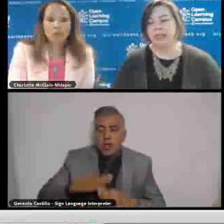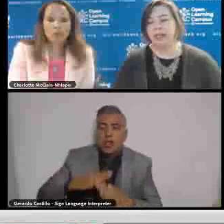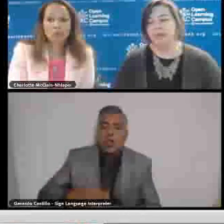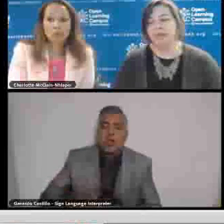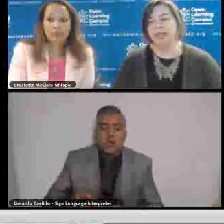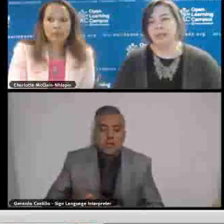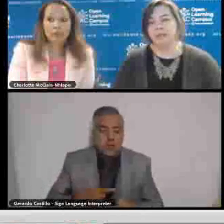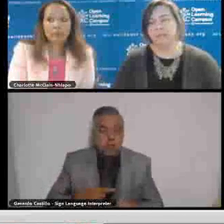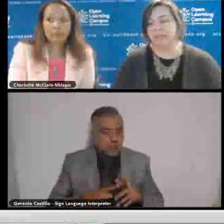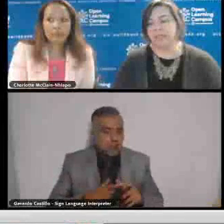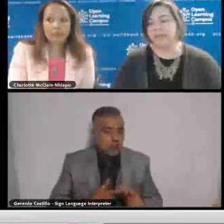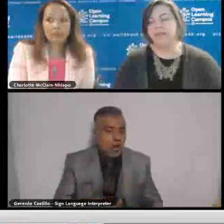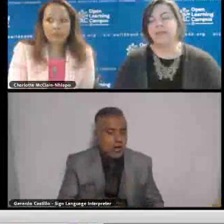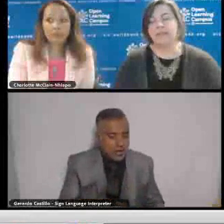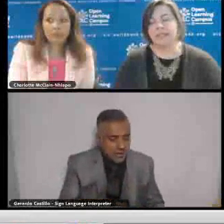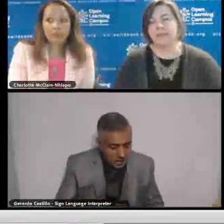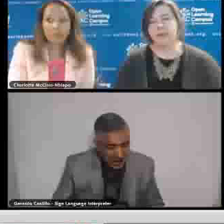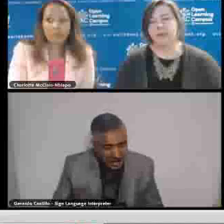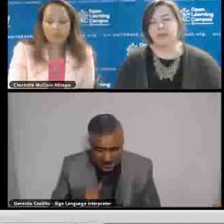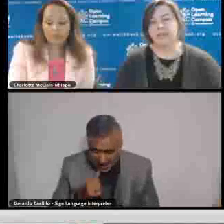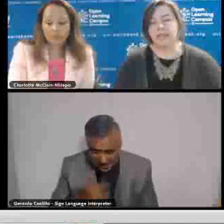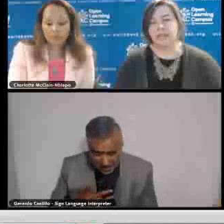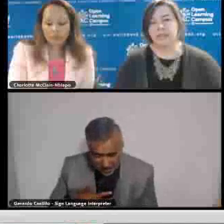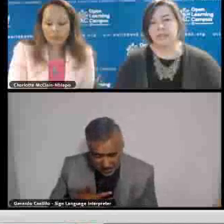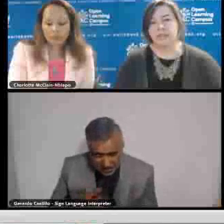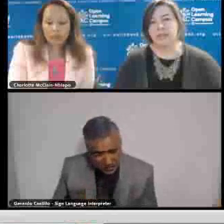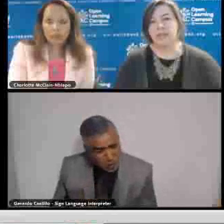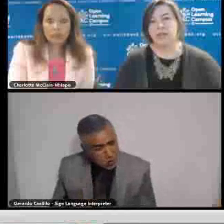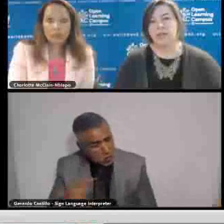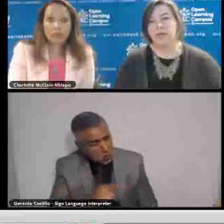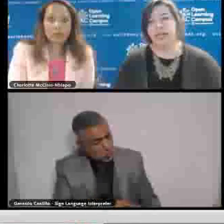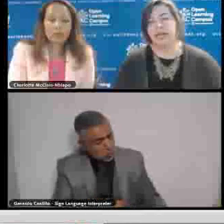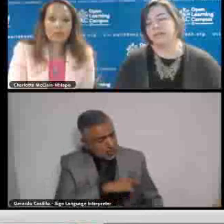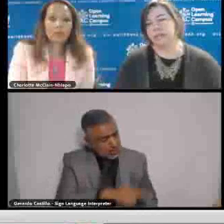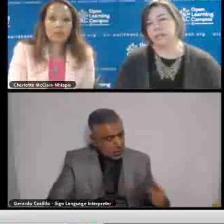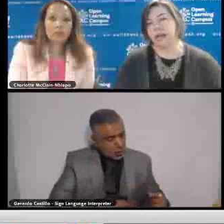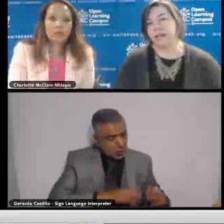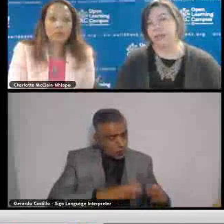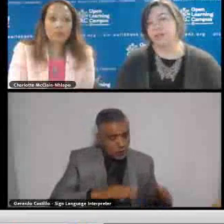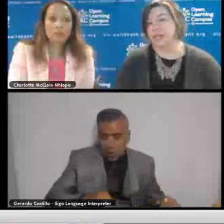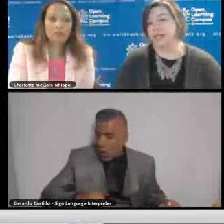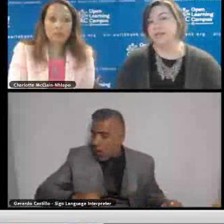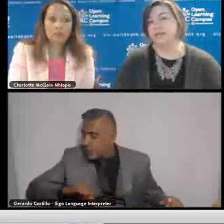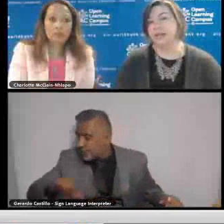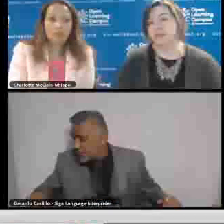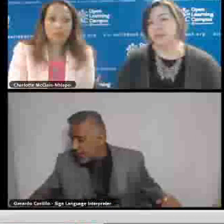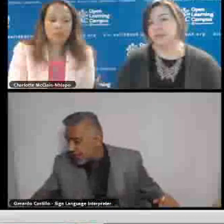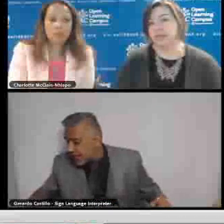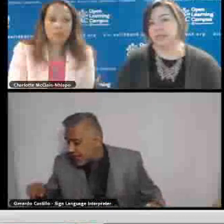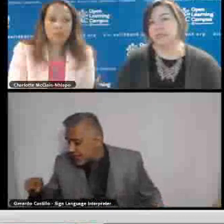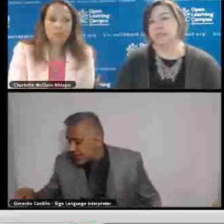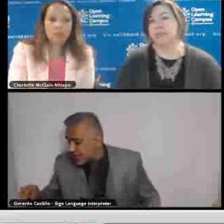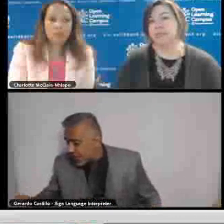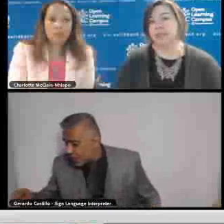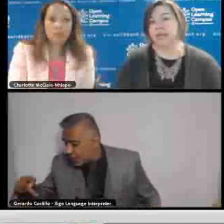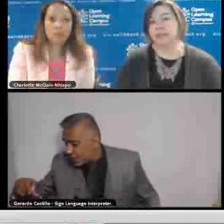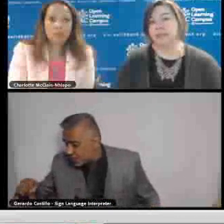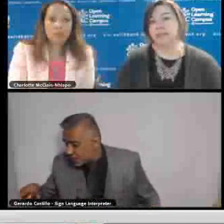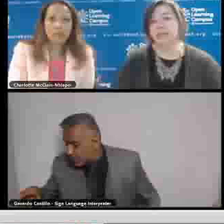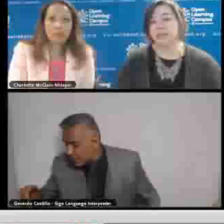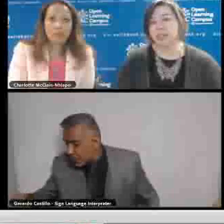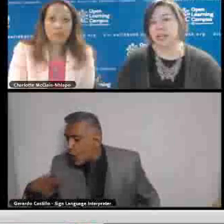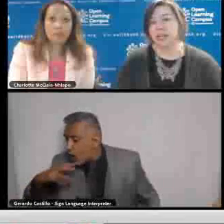they didn't feel safe going to a cyclone shelter, or they had to stay behind to take care of either a person with a disability or an elder person